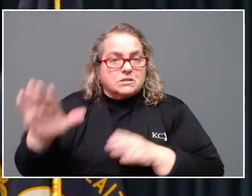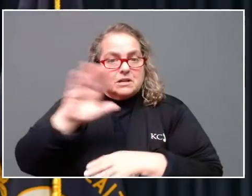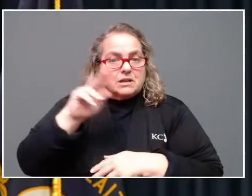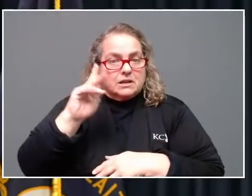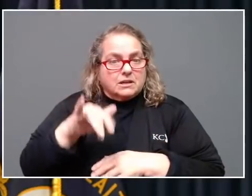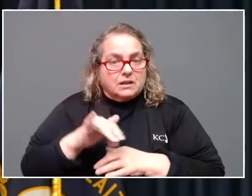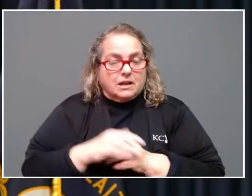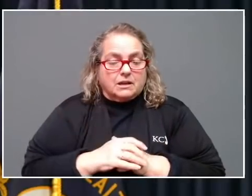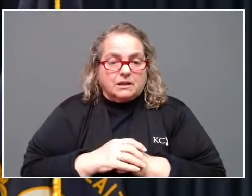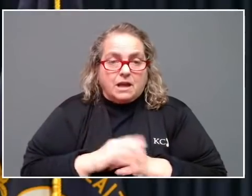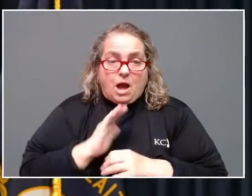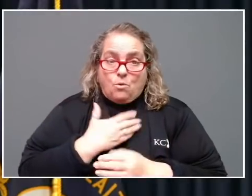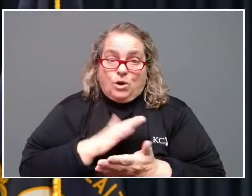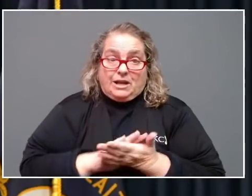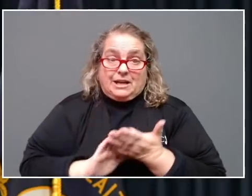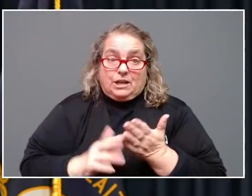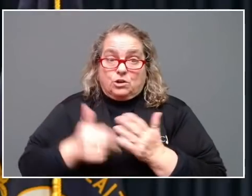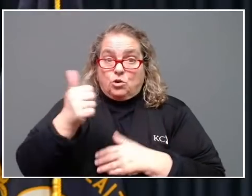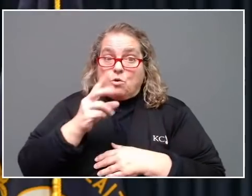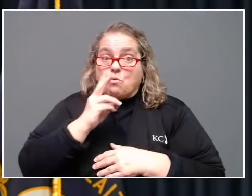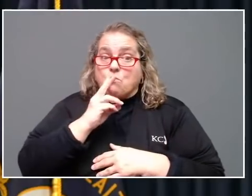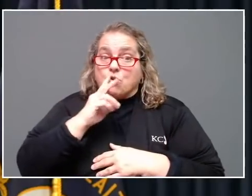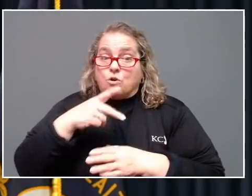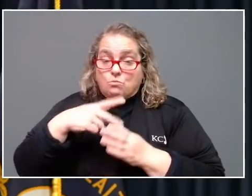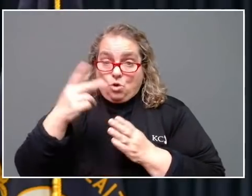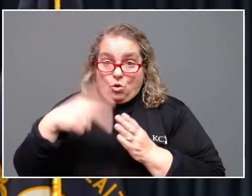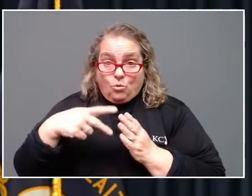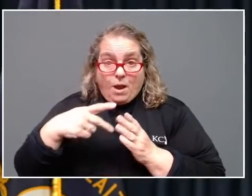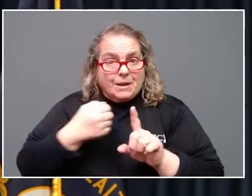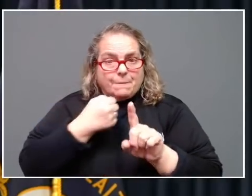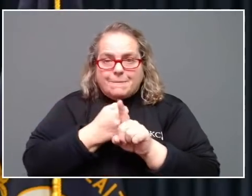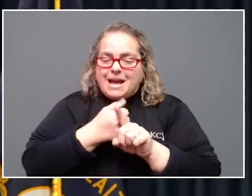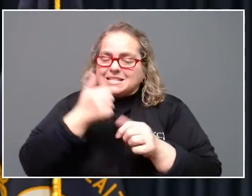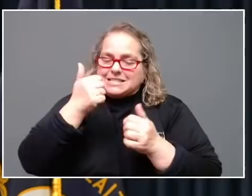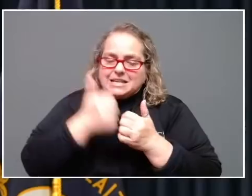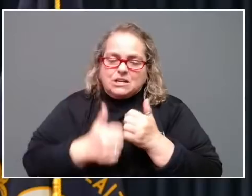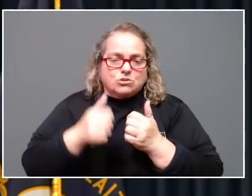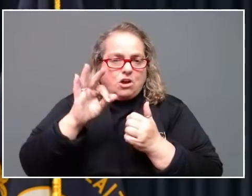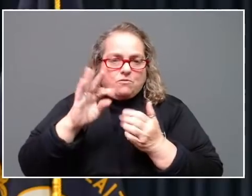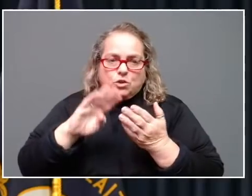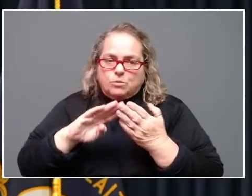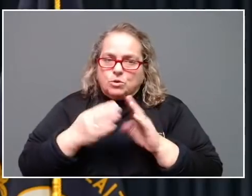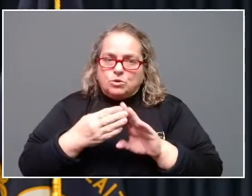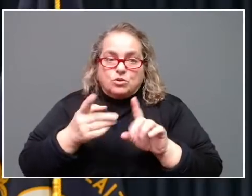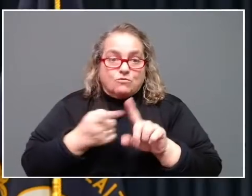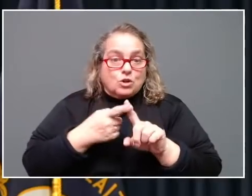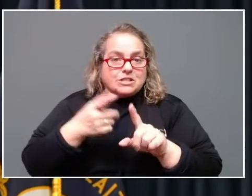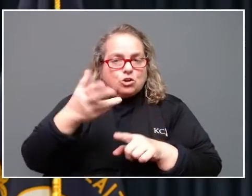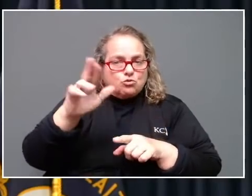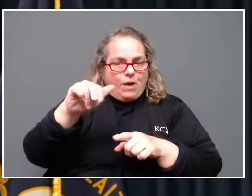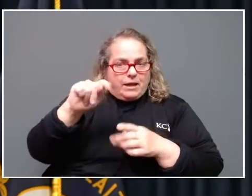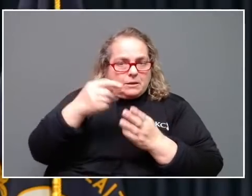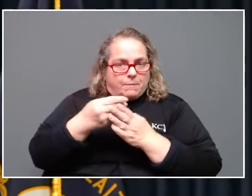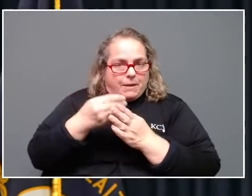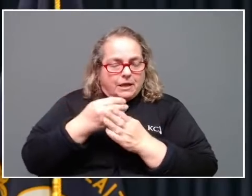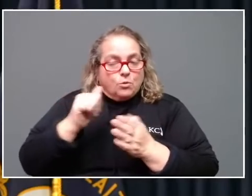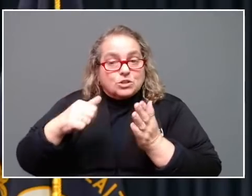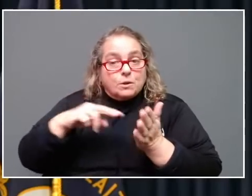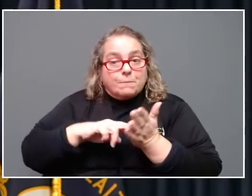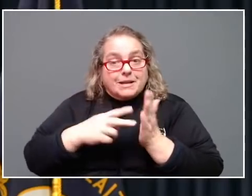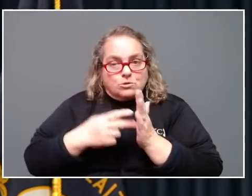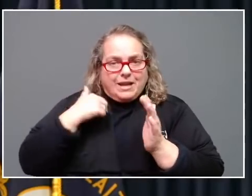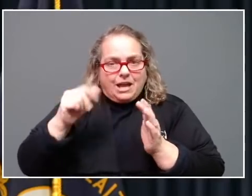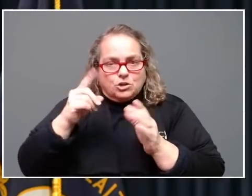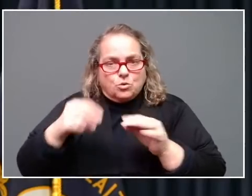Oh, our Cleaner Water Program impacts each and every one of the communities. First, it's a grant, which means we can do important work and